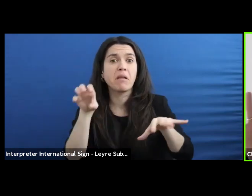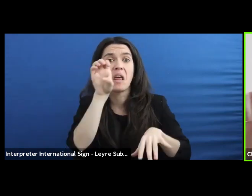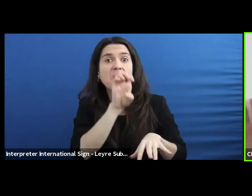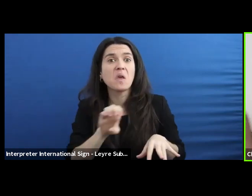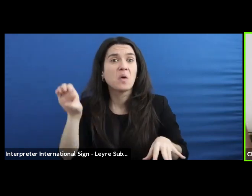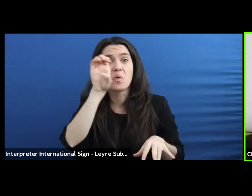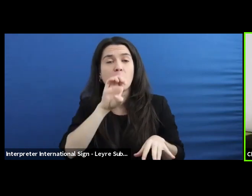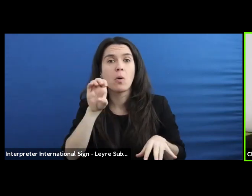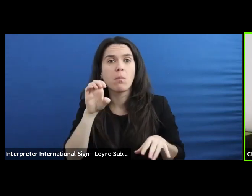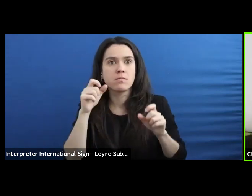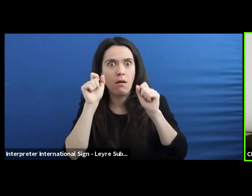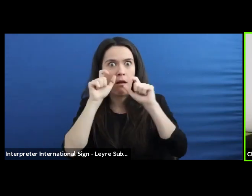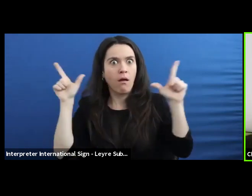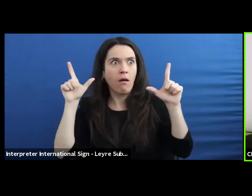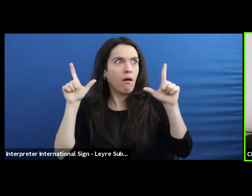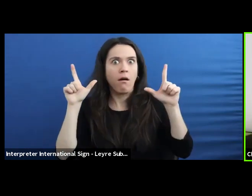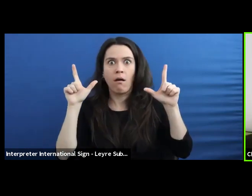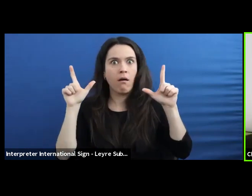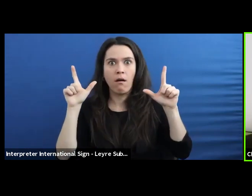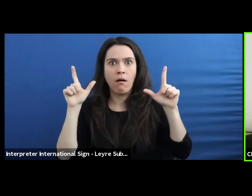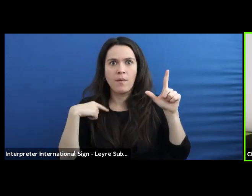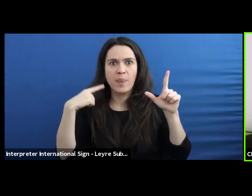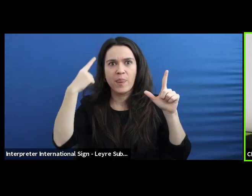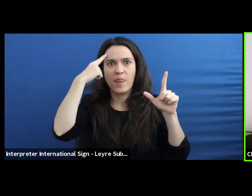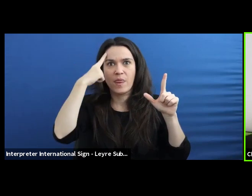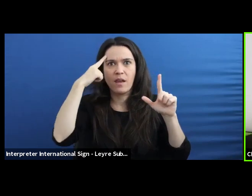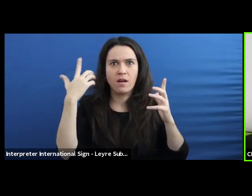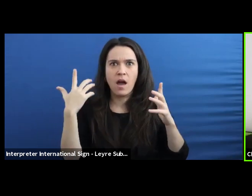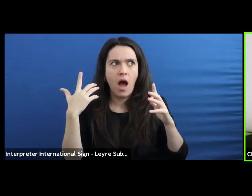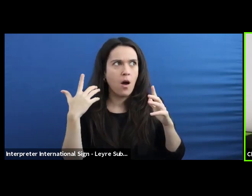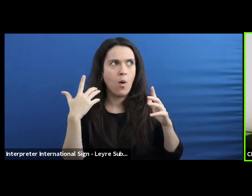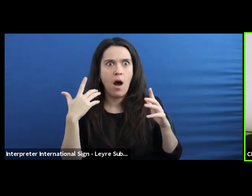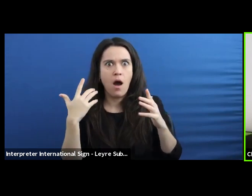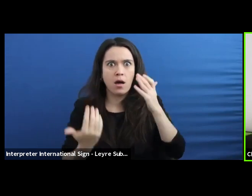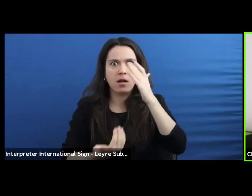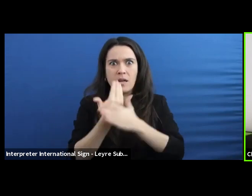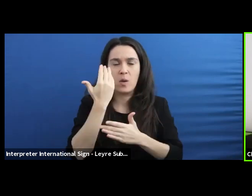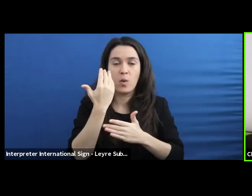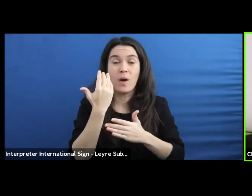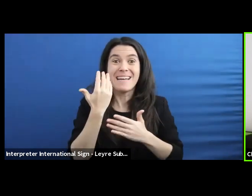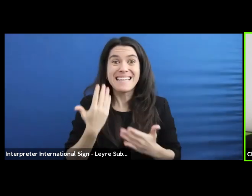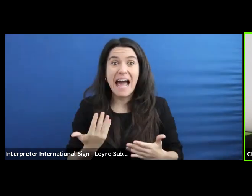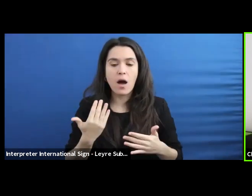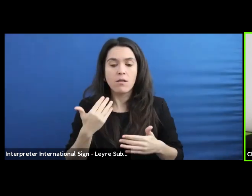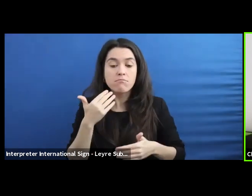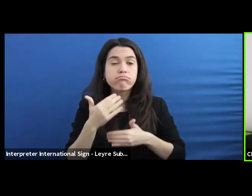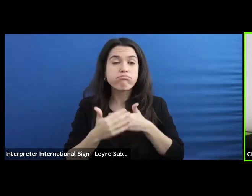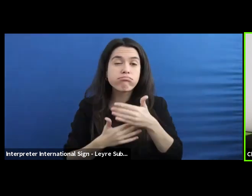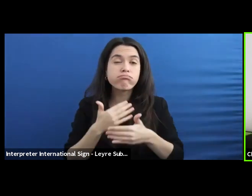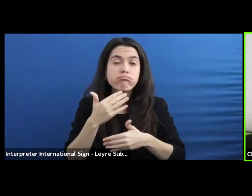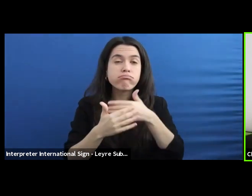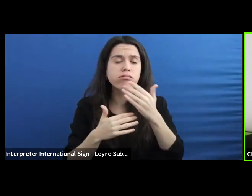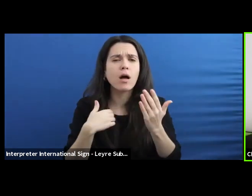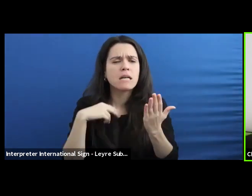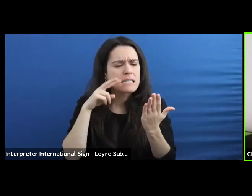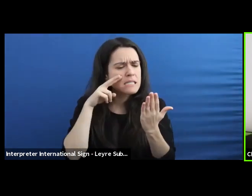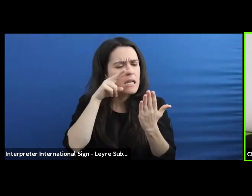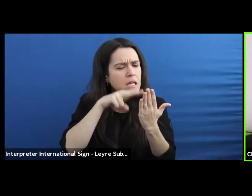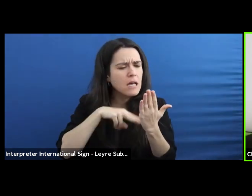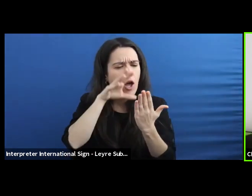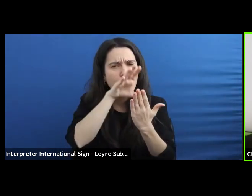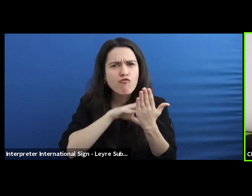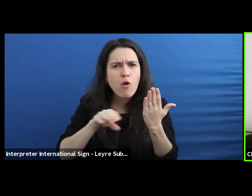discovered the beauty of lower emissions and everything. As time goes on, we read reports about people planning to